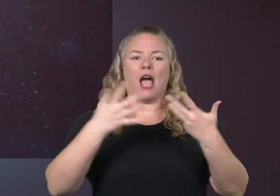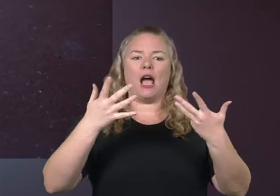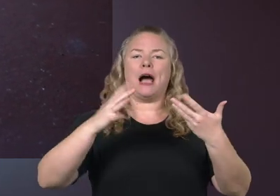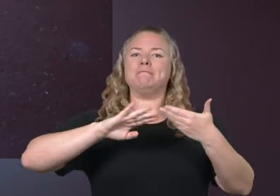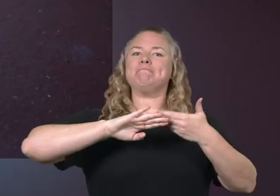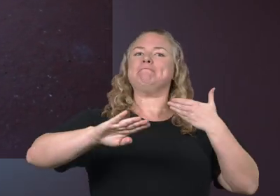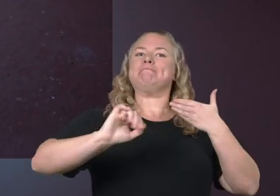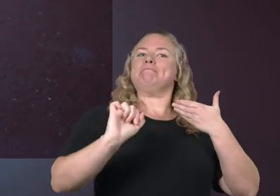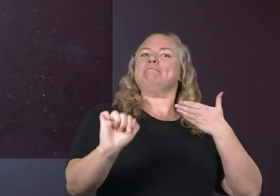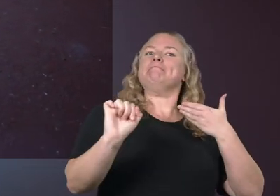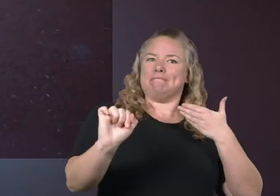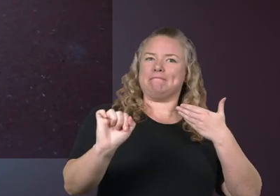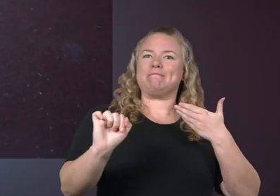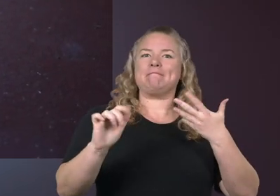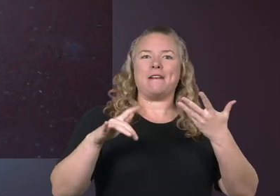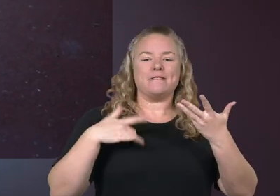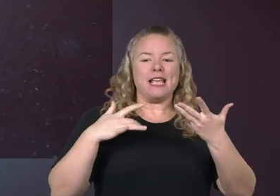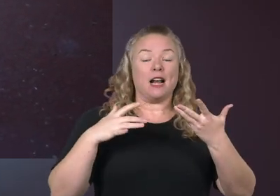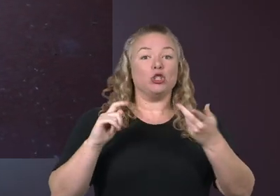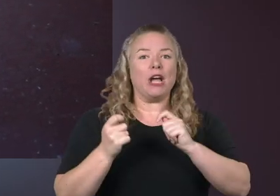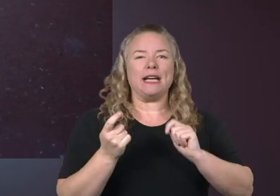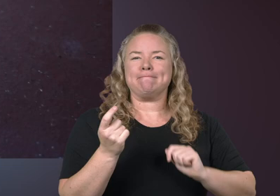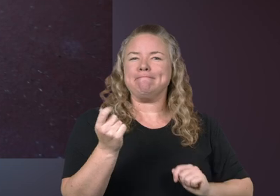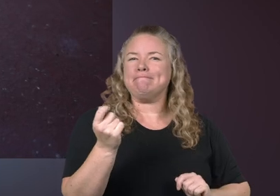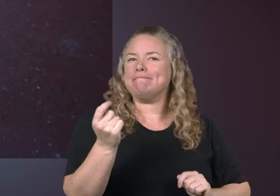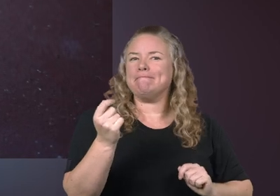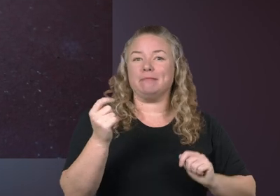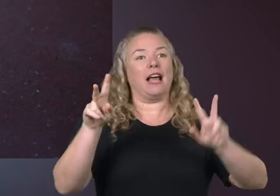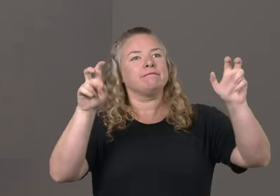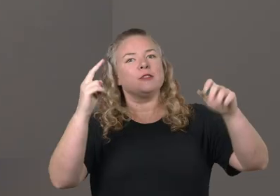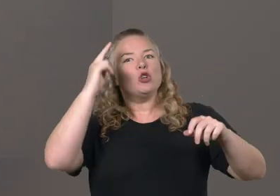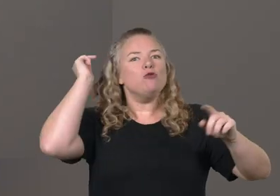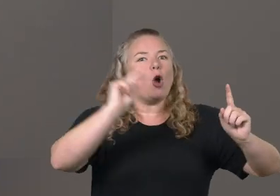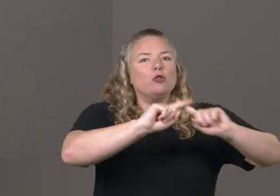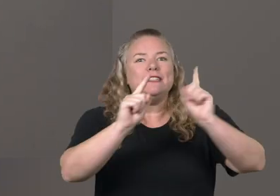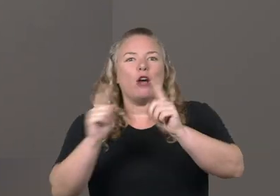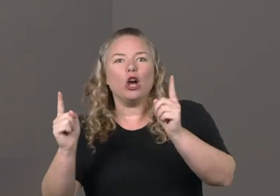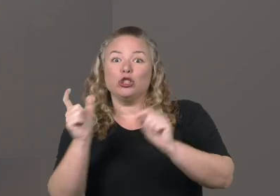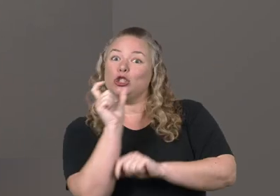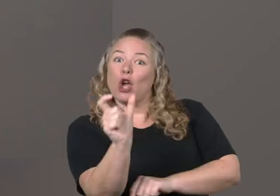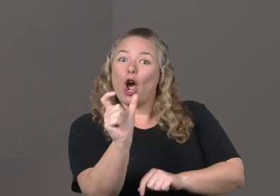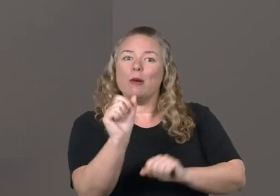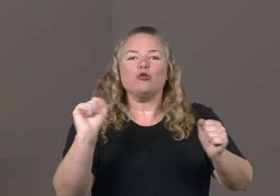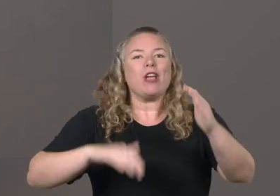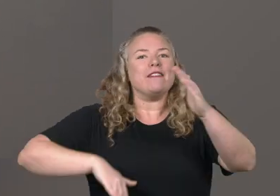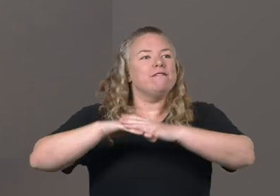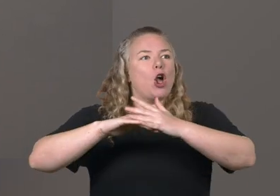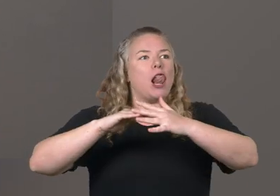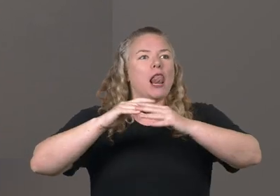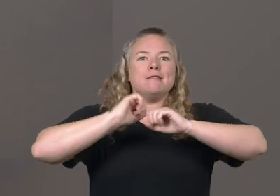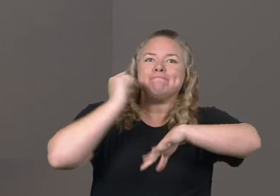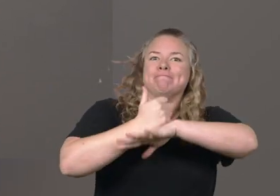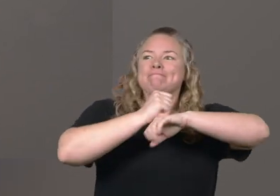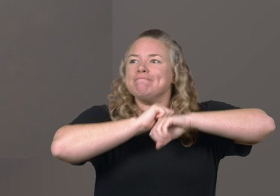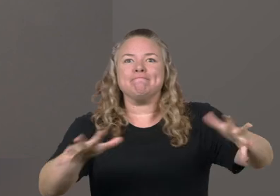like we're on the cusp of something. Terminology such as neurodivergent is still not fully embraced in art